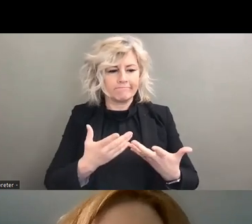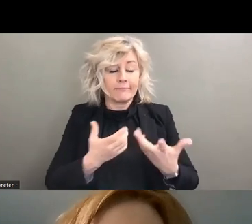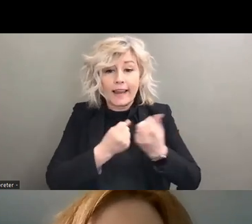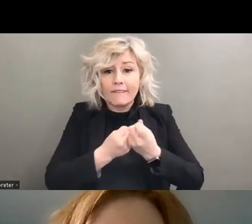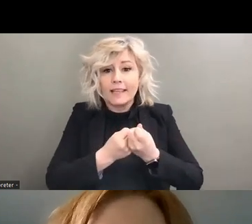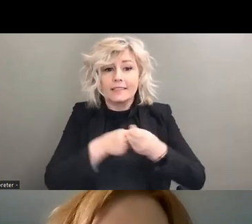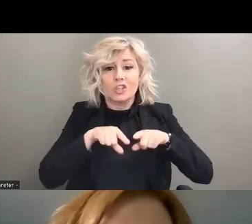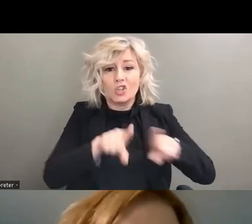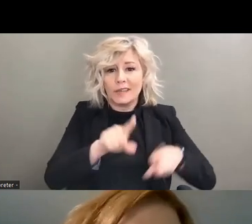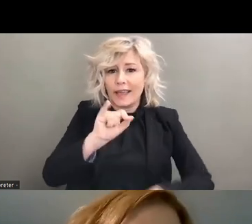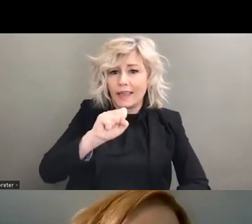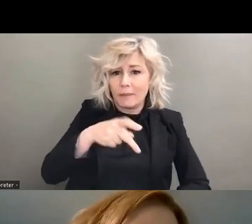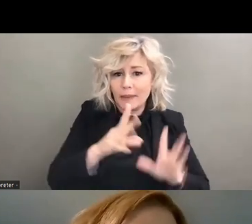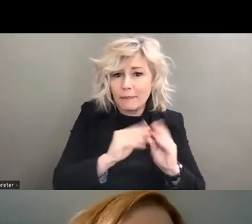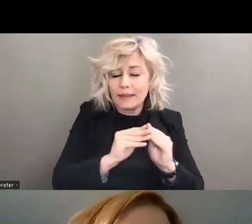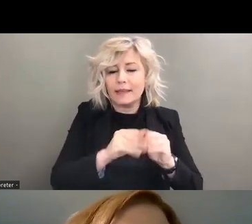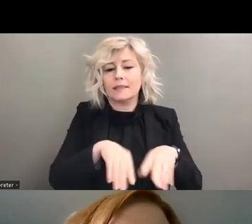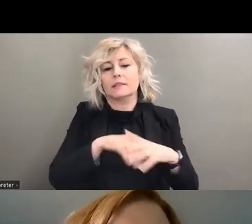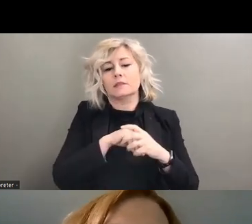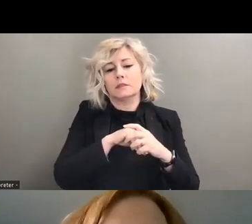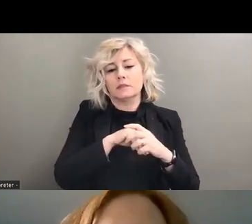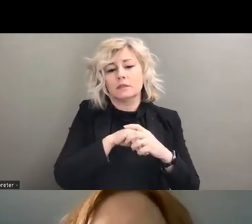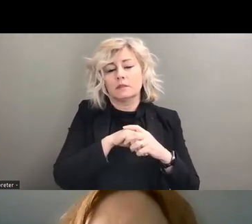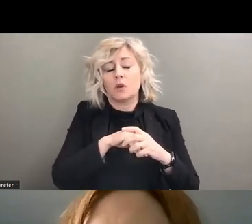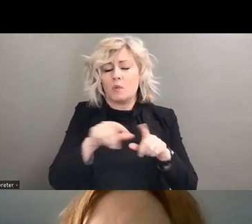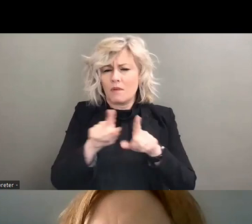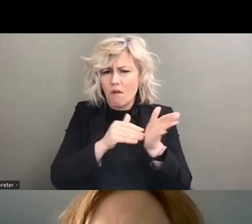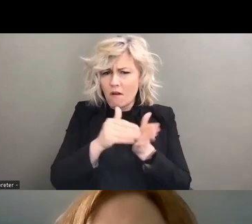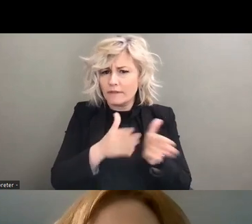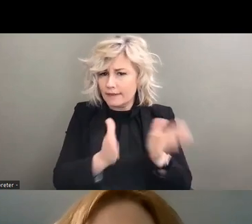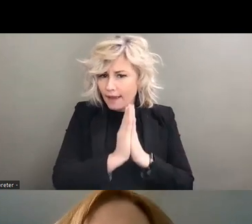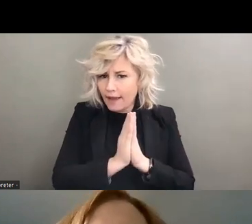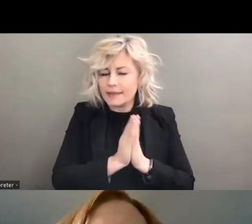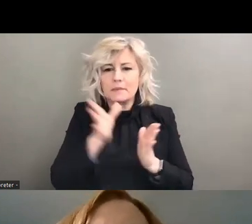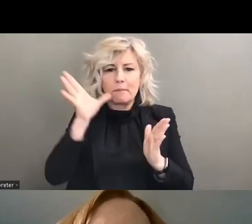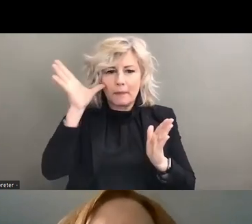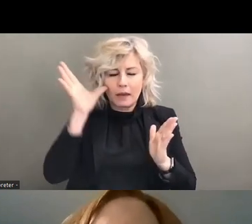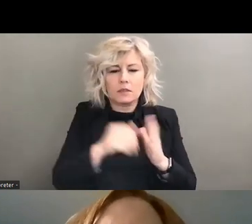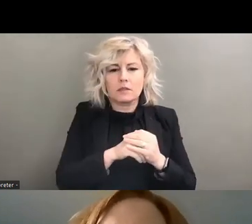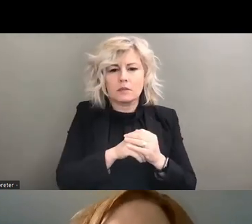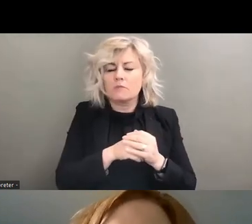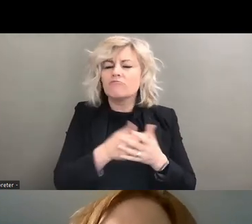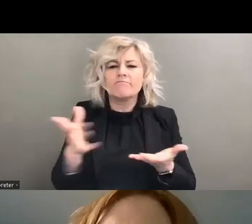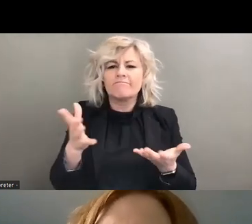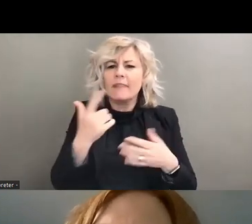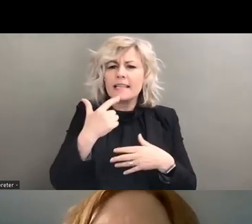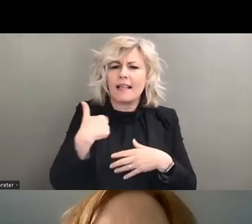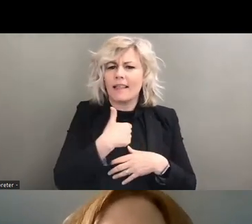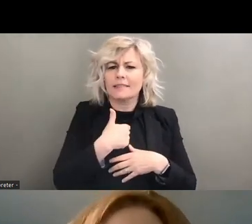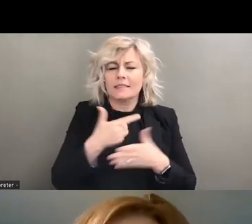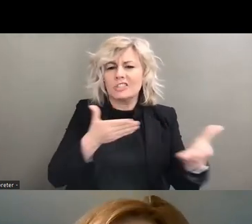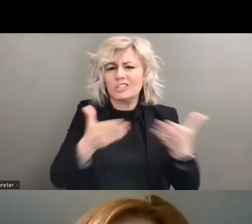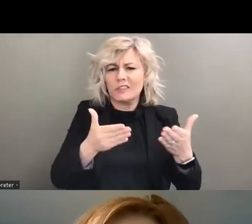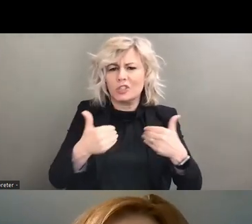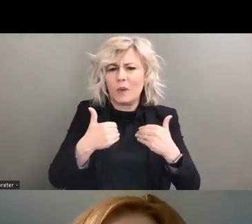IEP meetings, individual education plan meetings, we often ask parents, tell us about the services that you